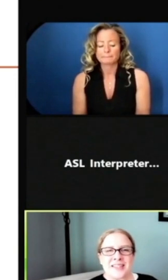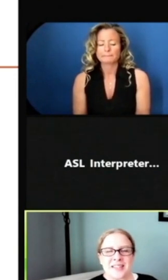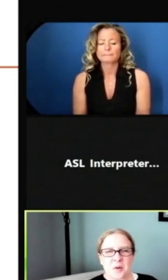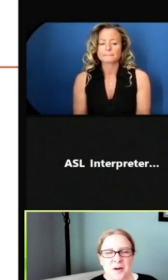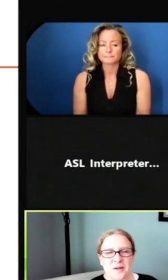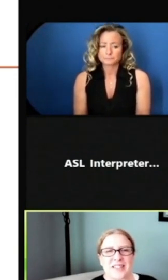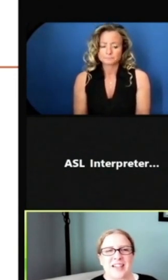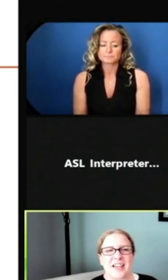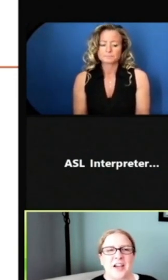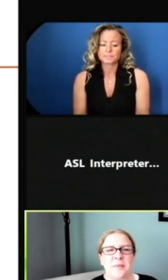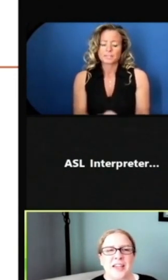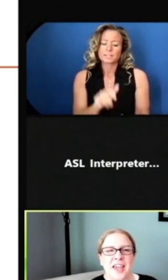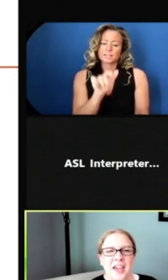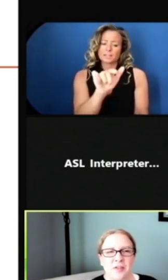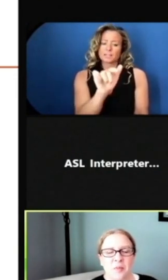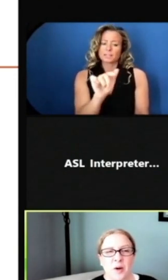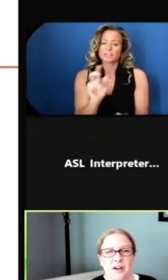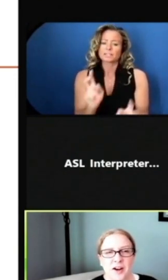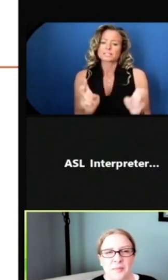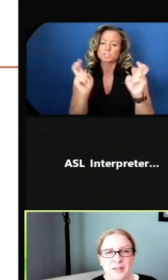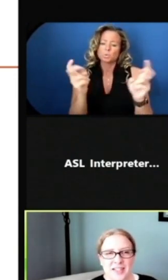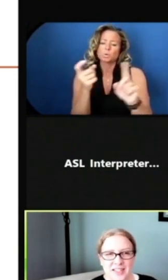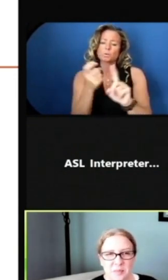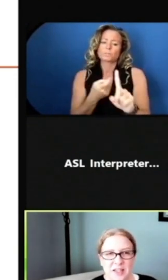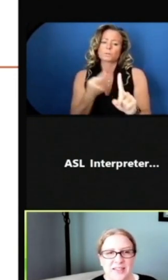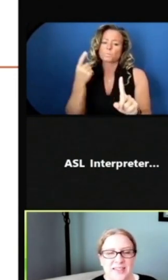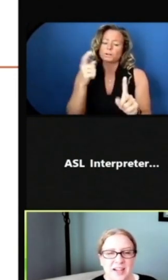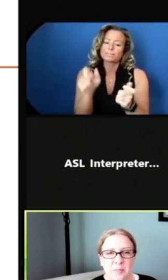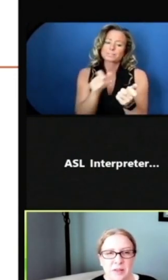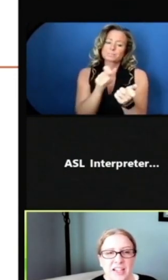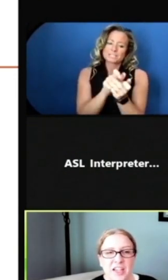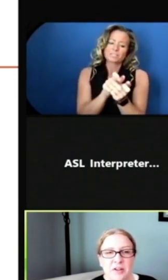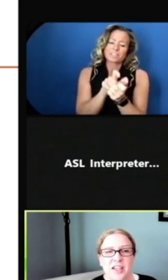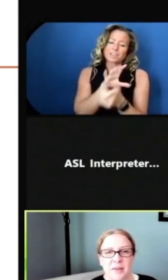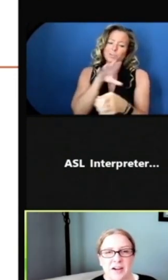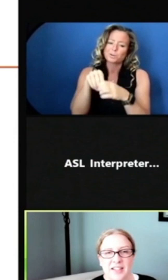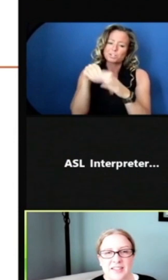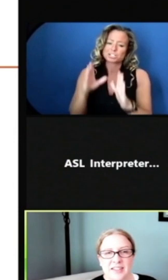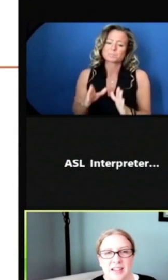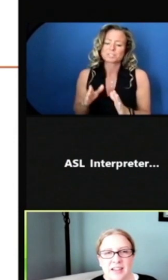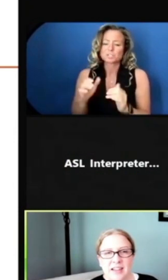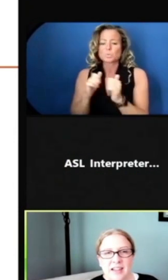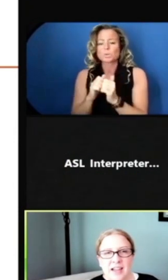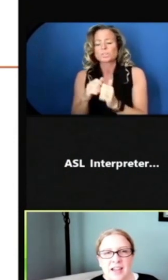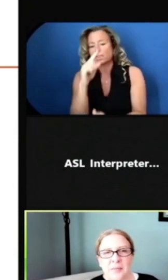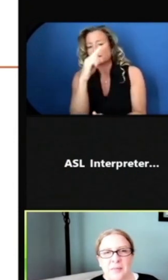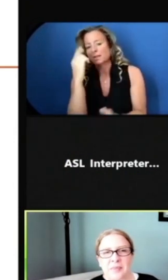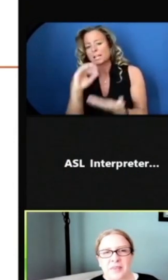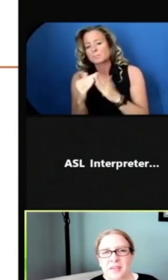So this is a quote that came from one of our participants in a Black community in Maryland,